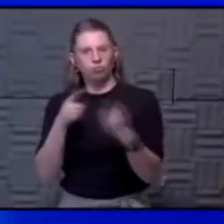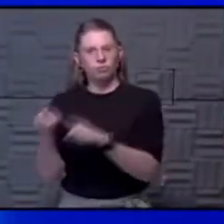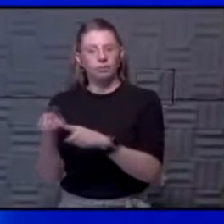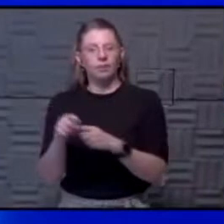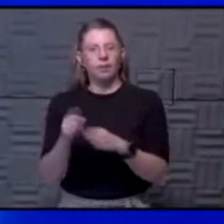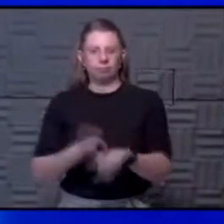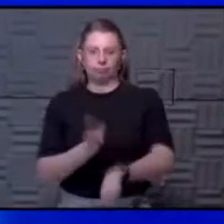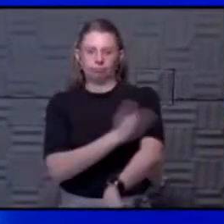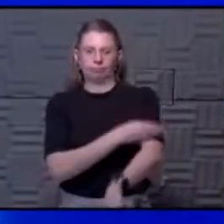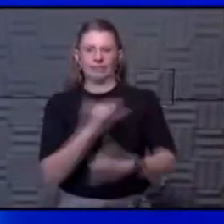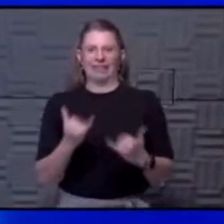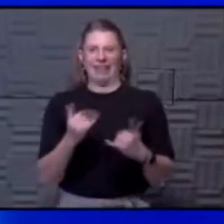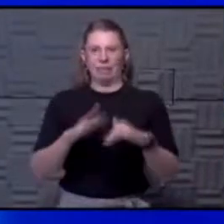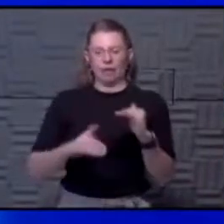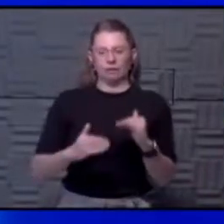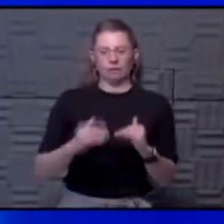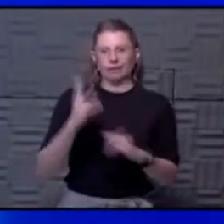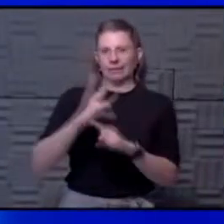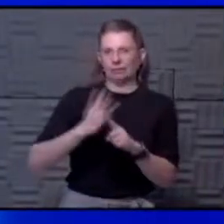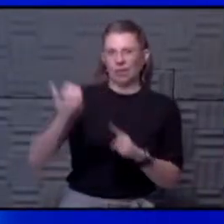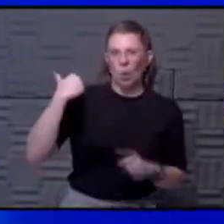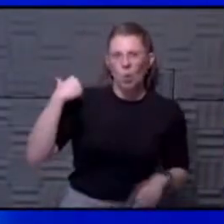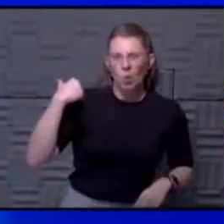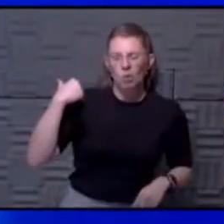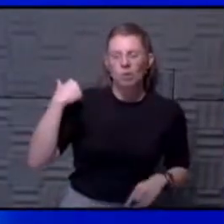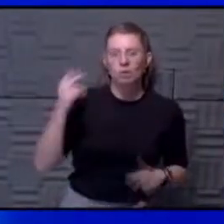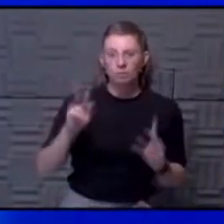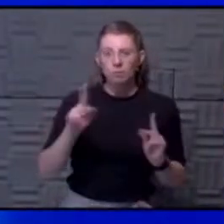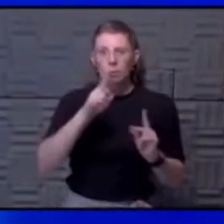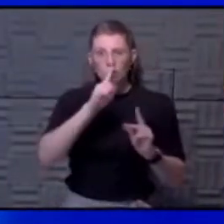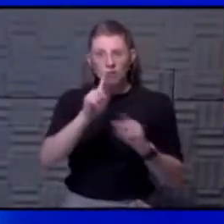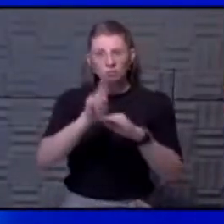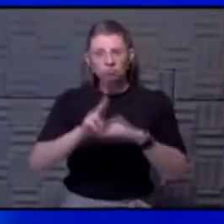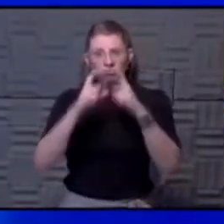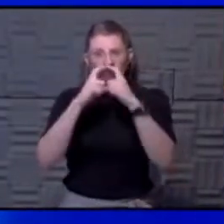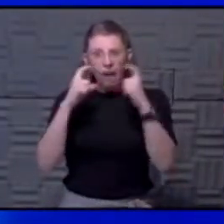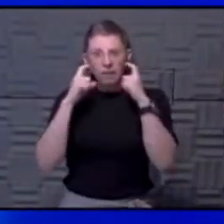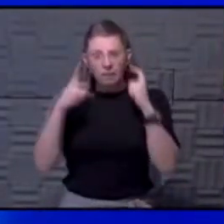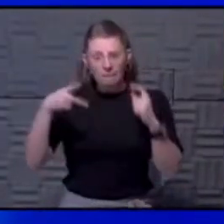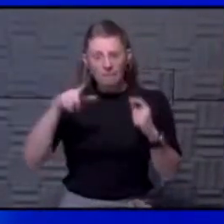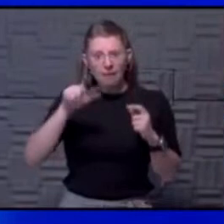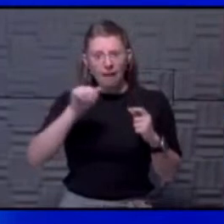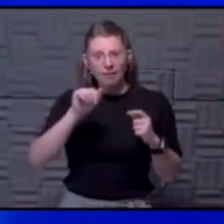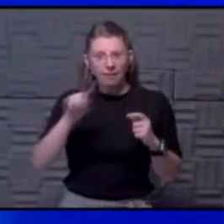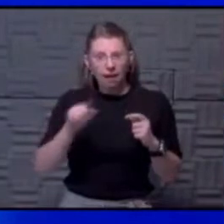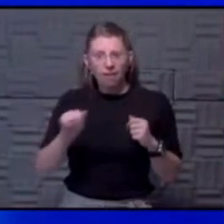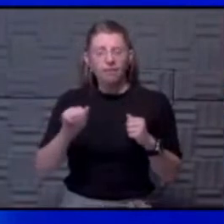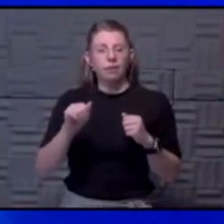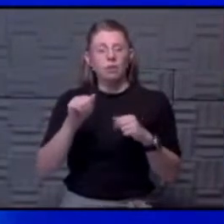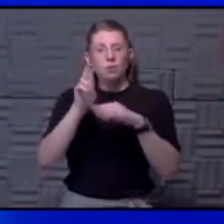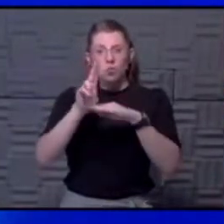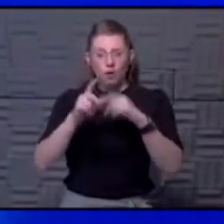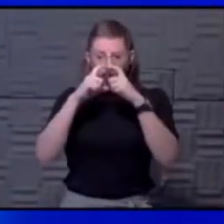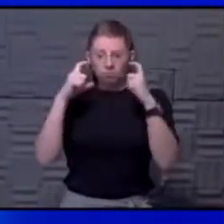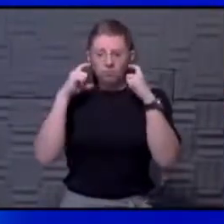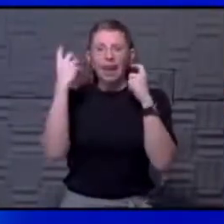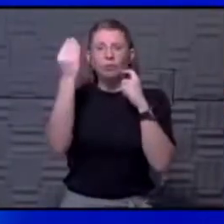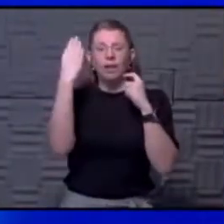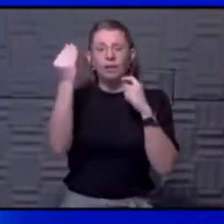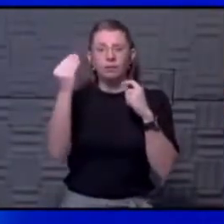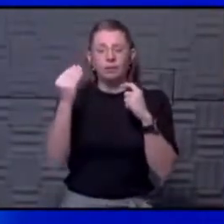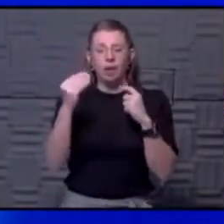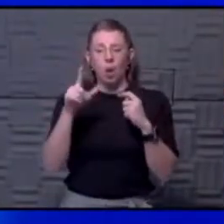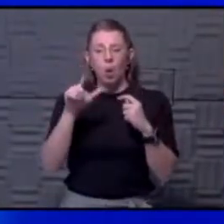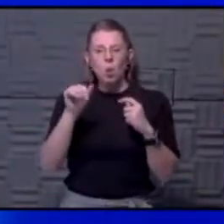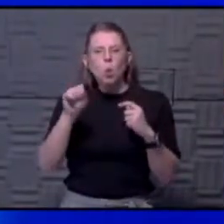better today than it was, 6 months ago. People really do wear their masks on the plaza. They wear them outside. Lewis Park, there are people